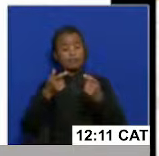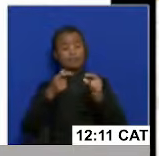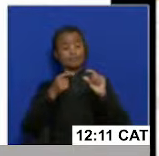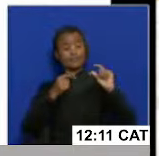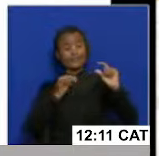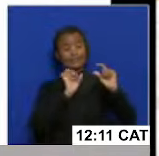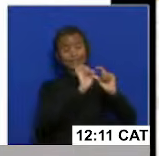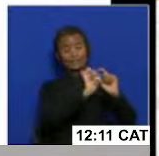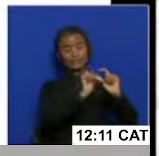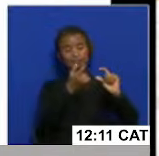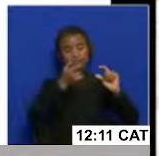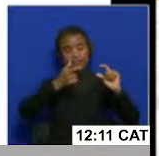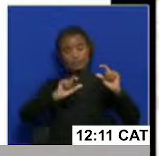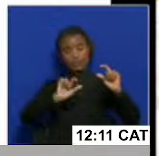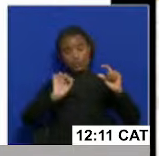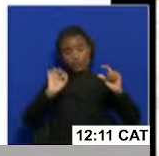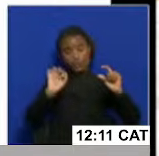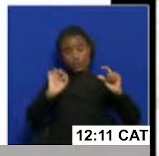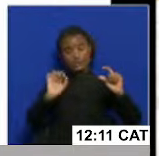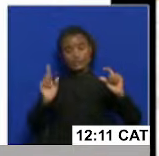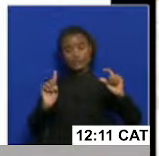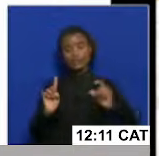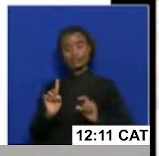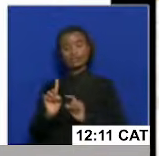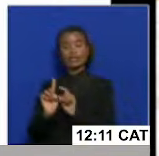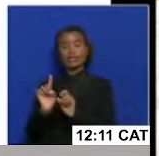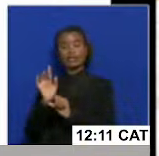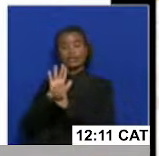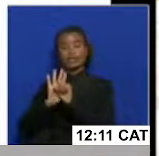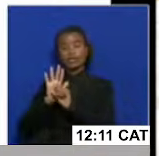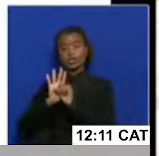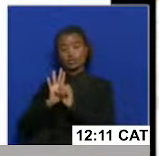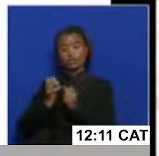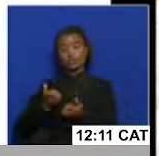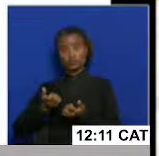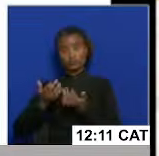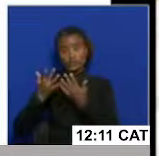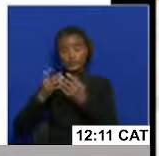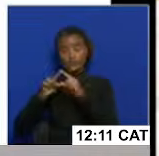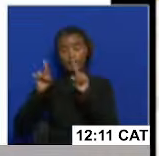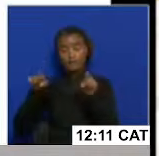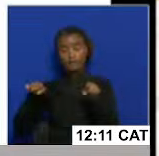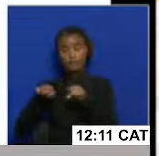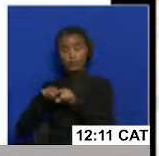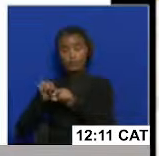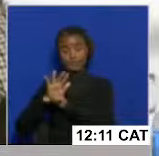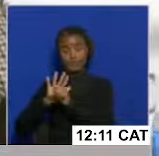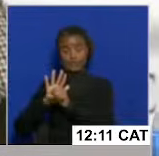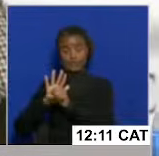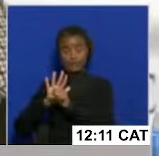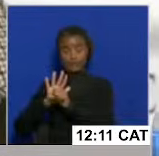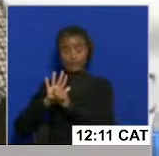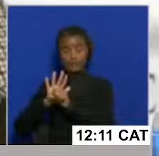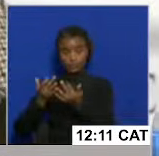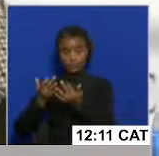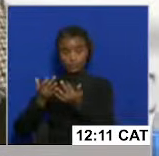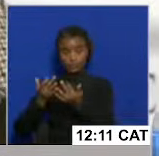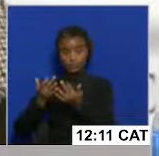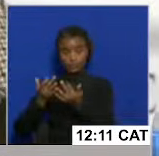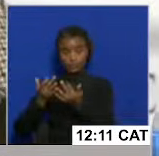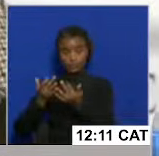a green background box. Do you see that? Yes, I do. Thank you.